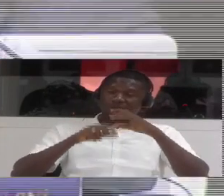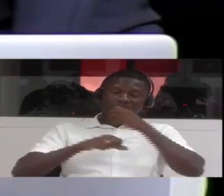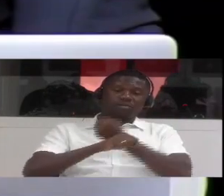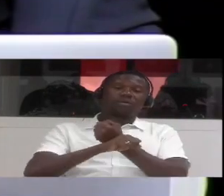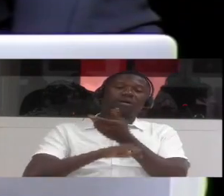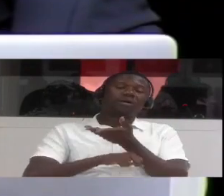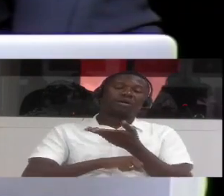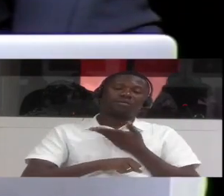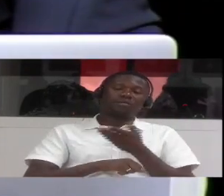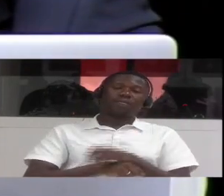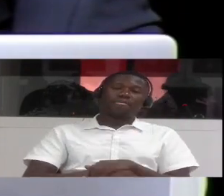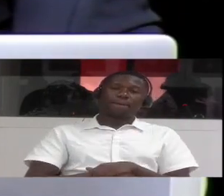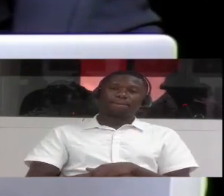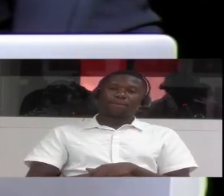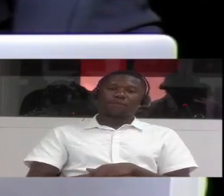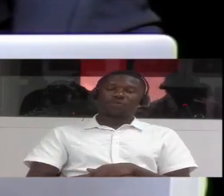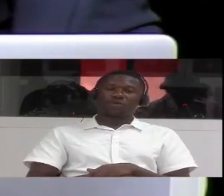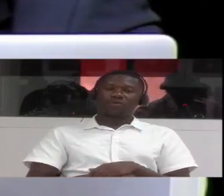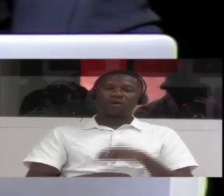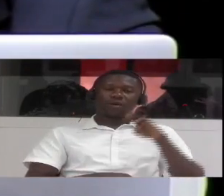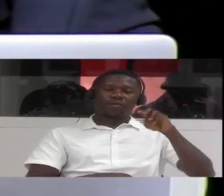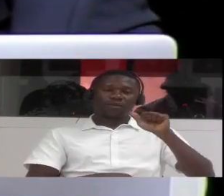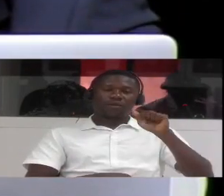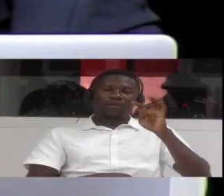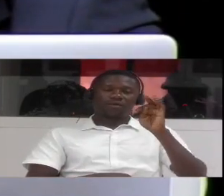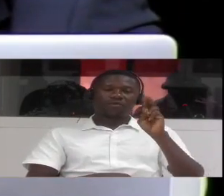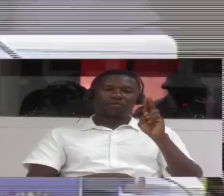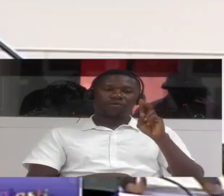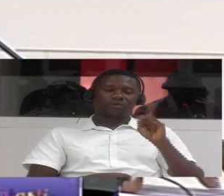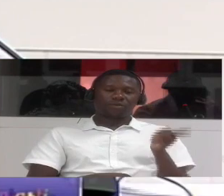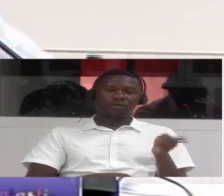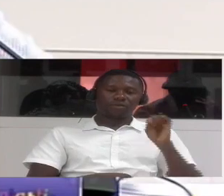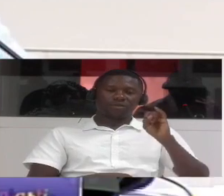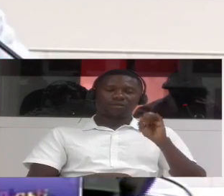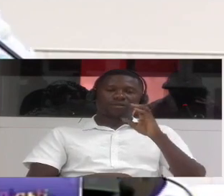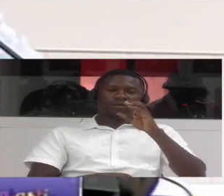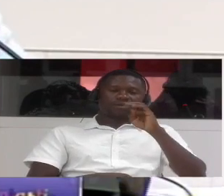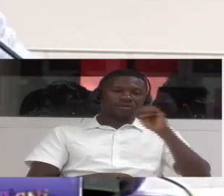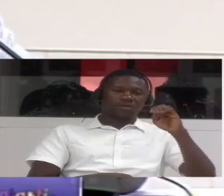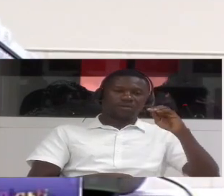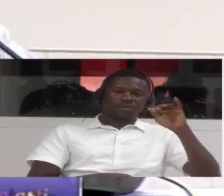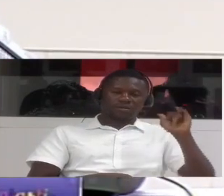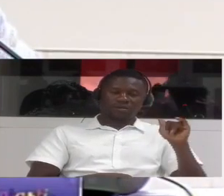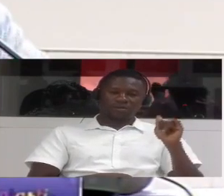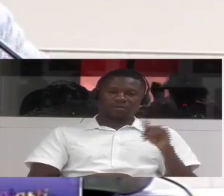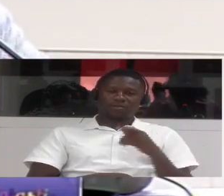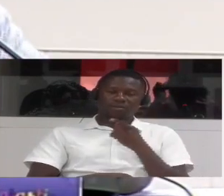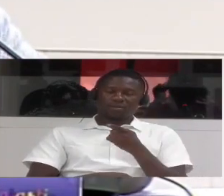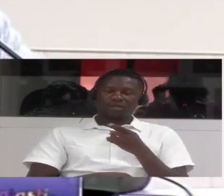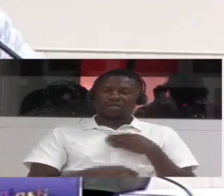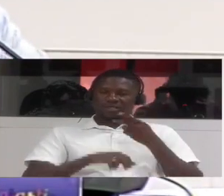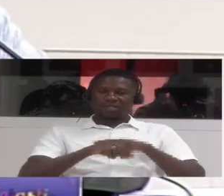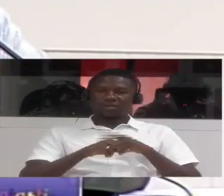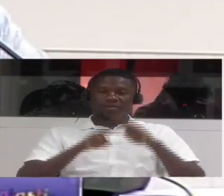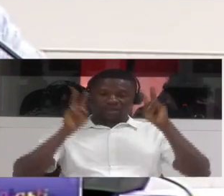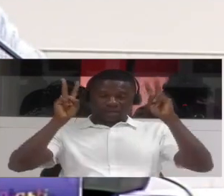Mafuji Cisse in 2015? Mafuji, actually, JAMMEH was having